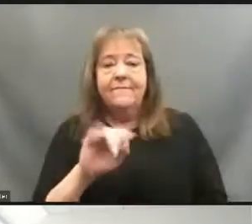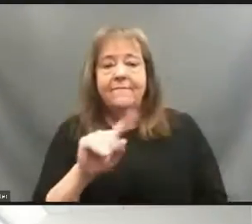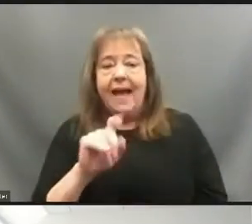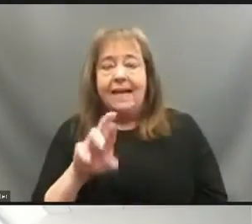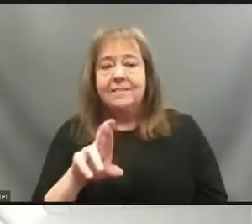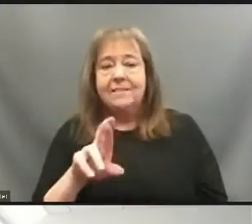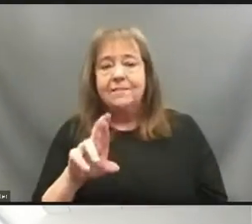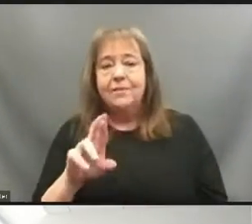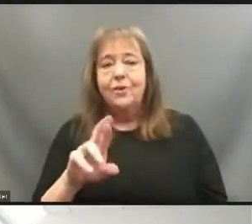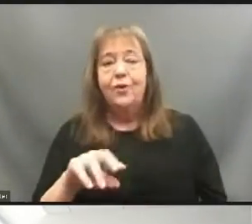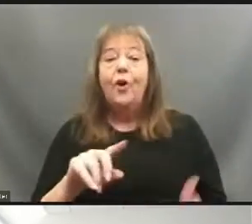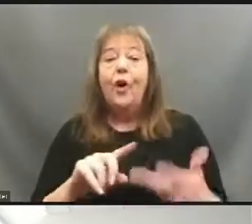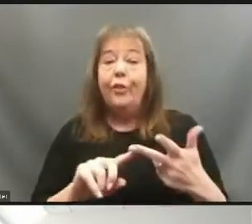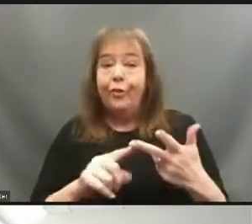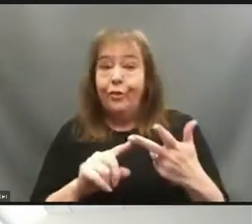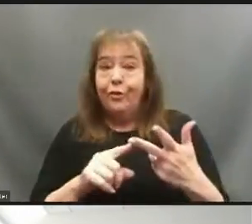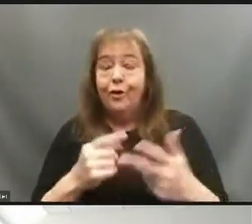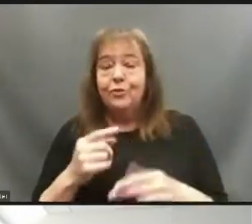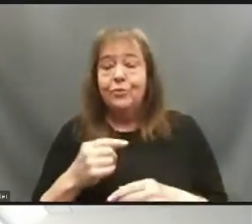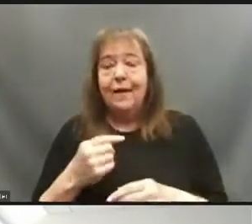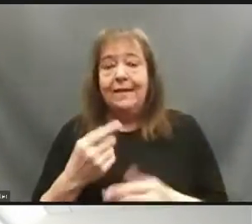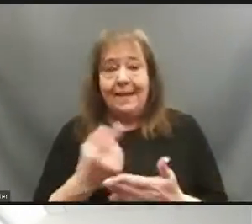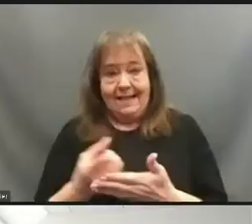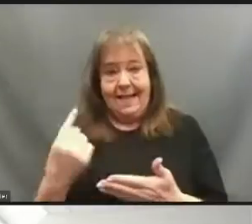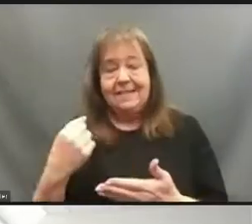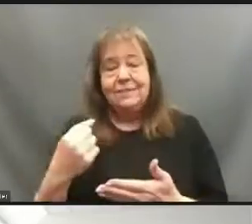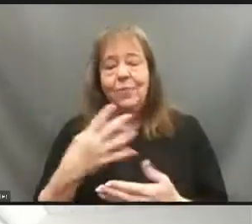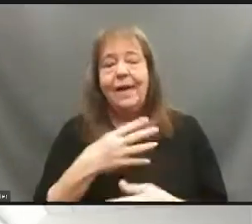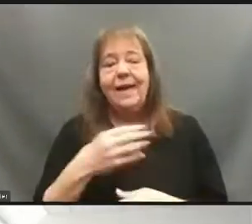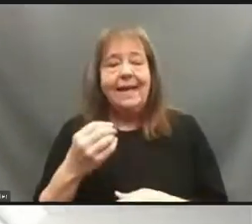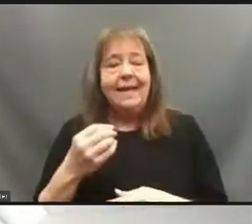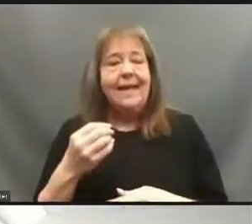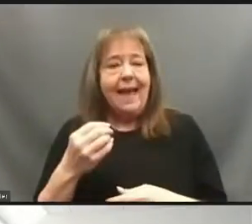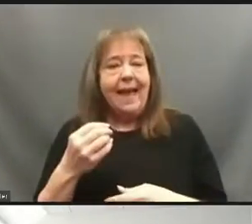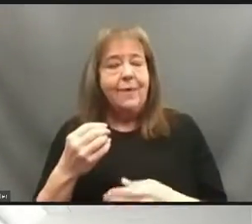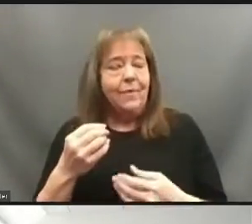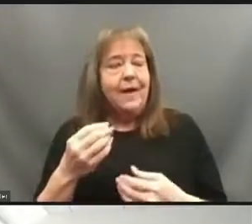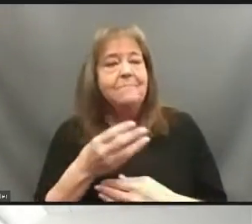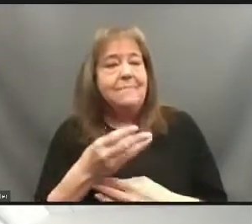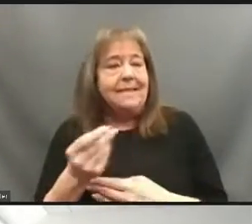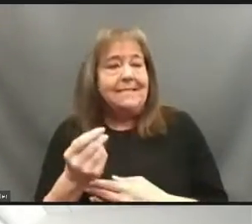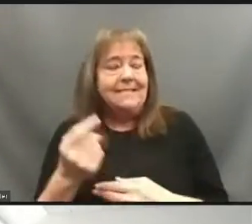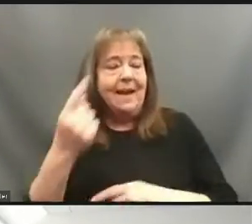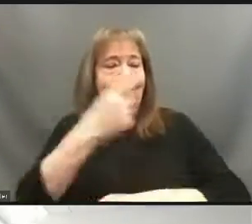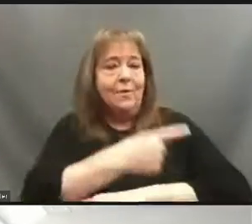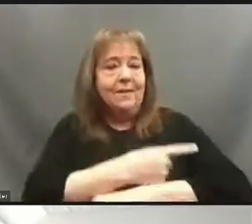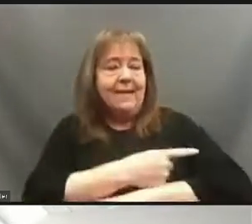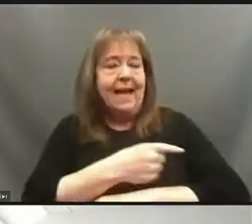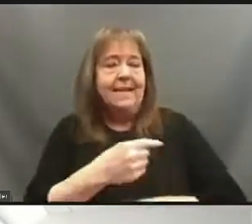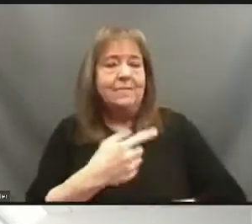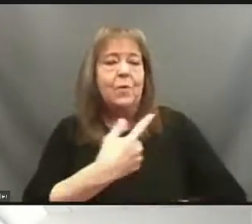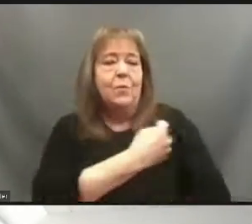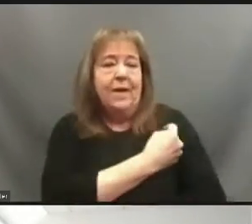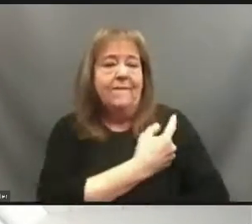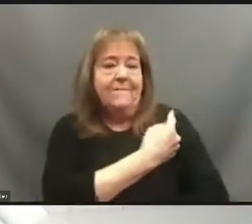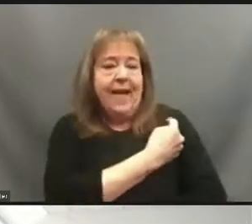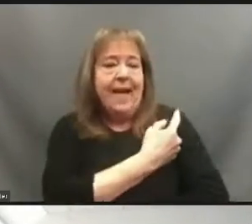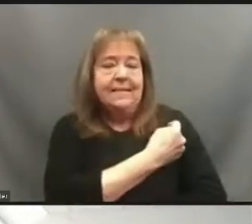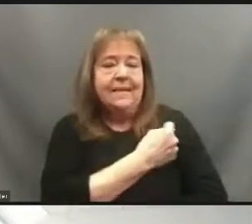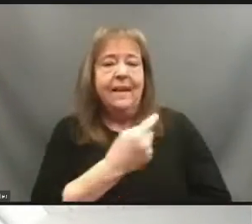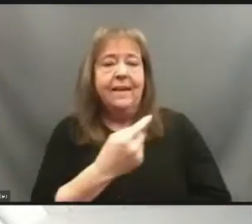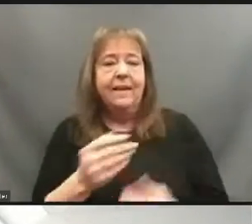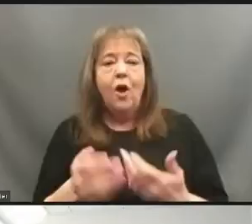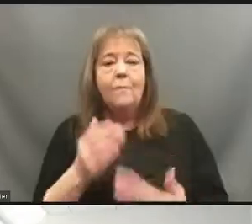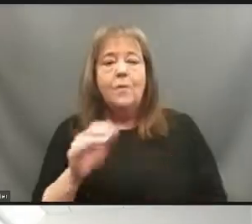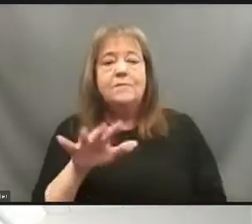week. And we had a successful number of days with that clinic, vaccinating close to